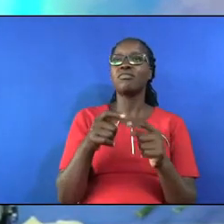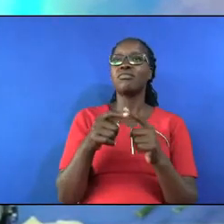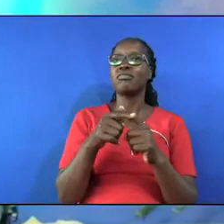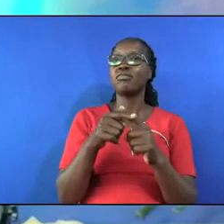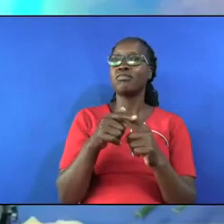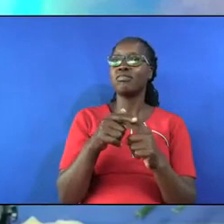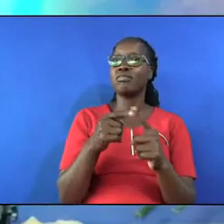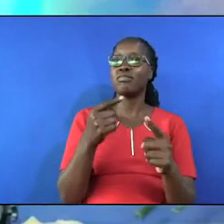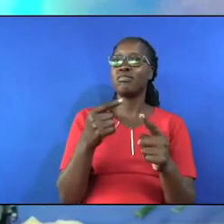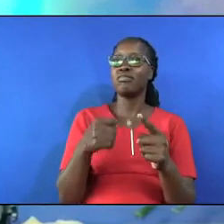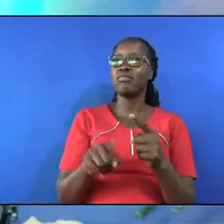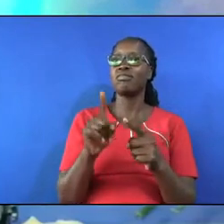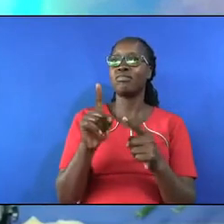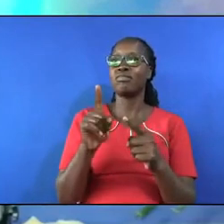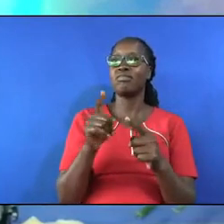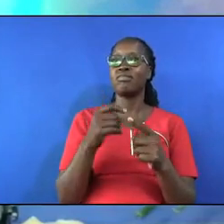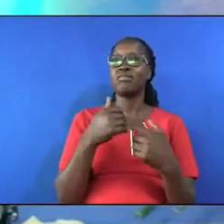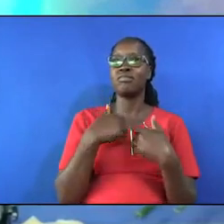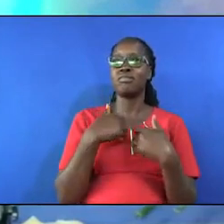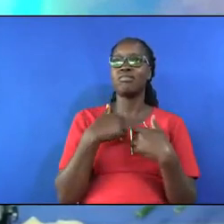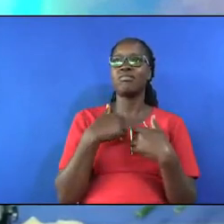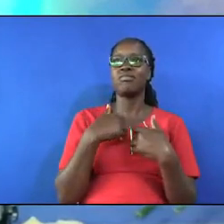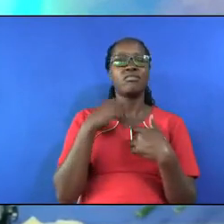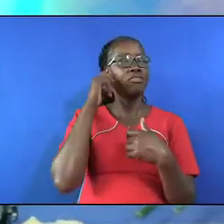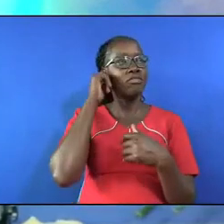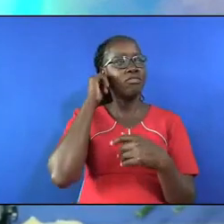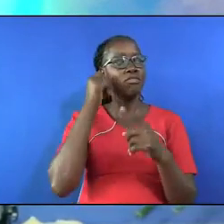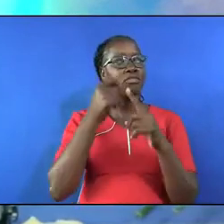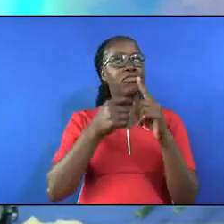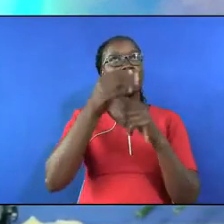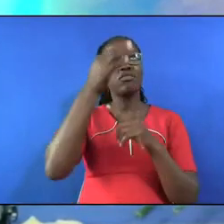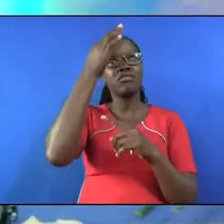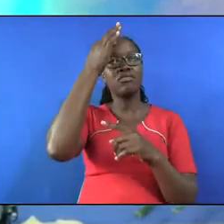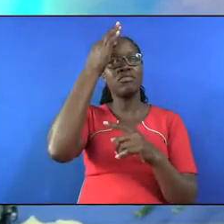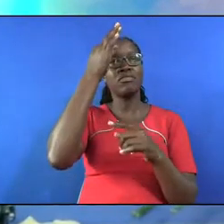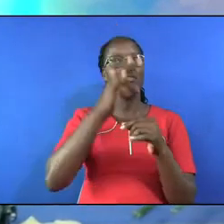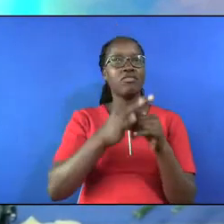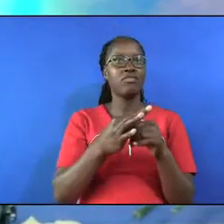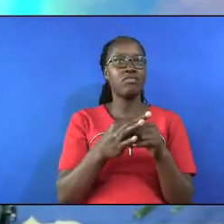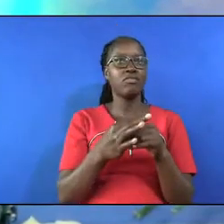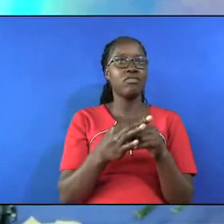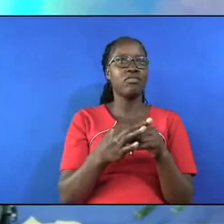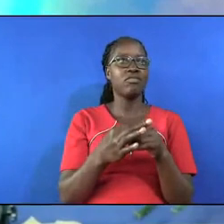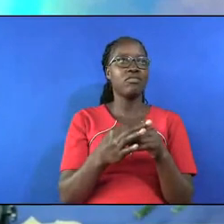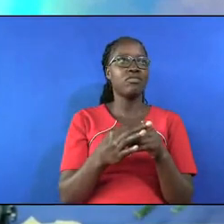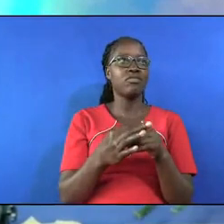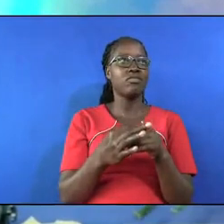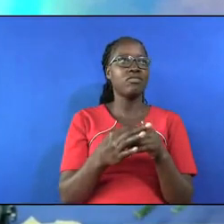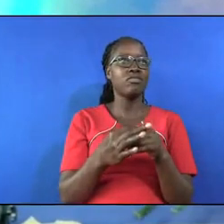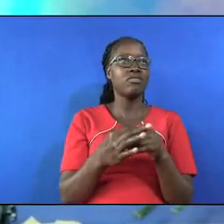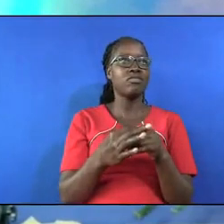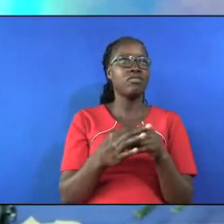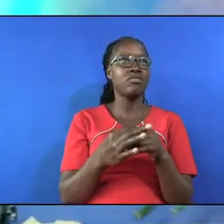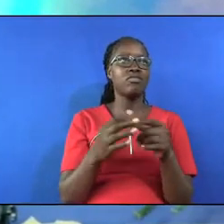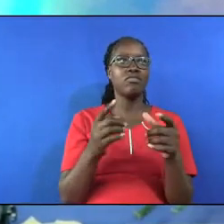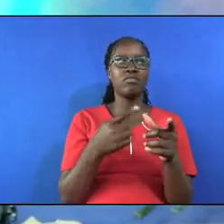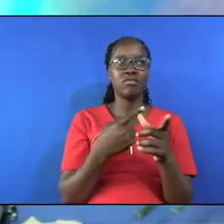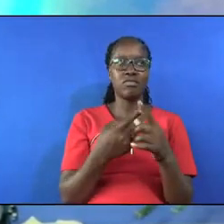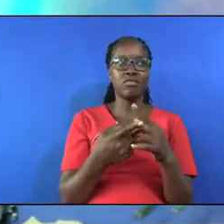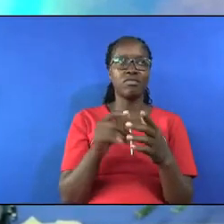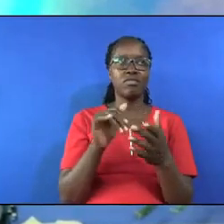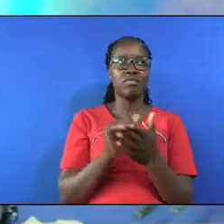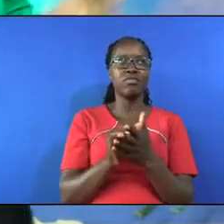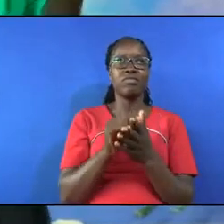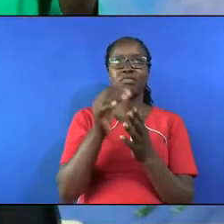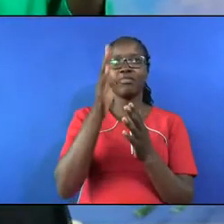amen, and have an obedience that comes from what? Comes from faith. And it is then that our